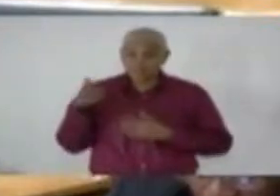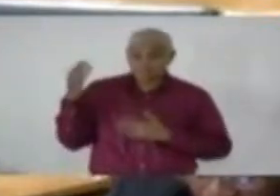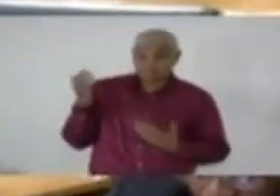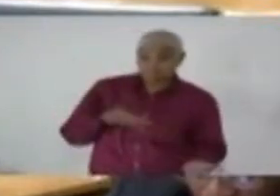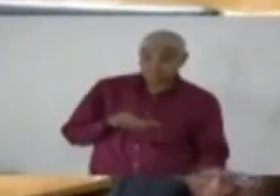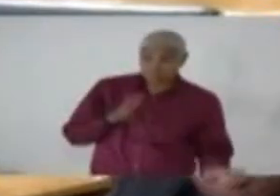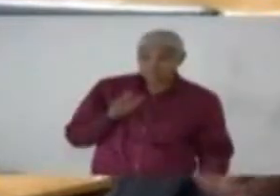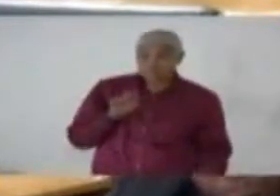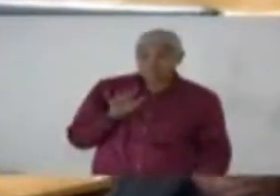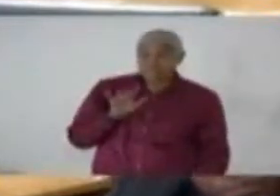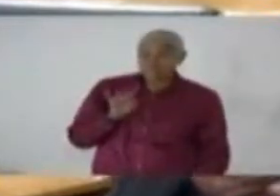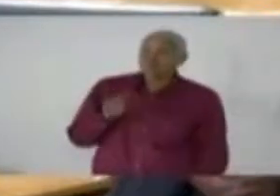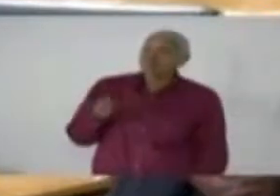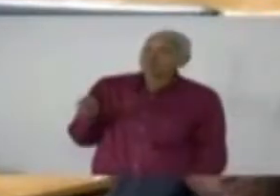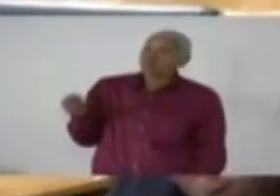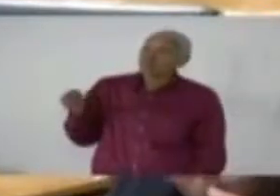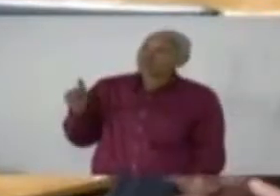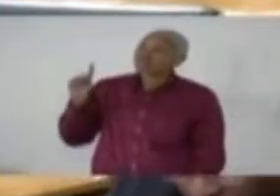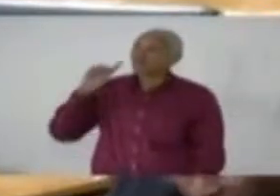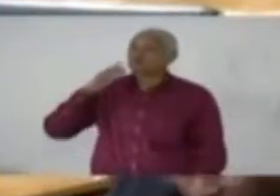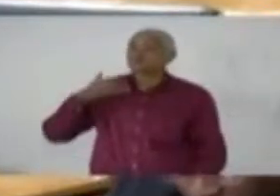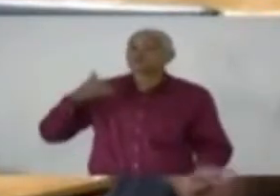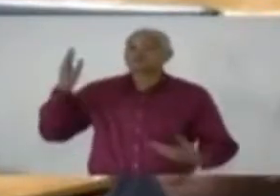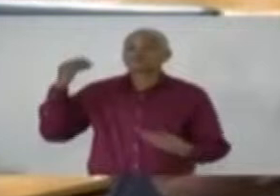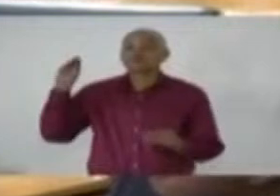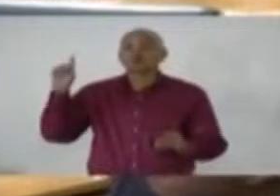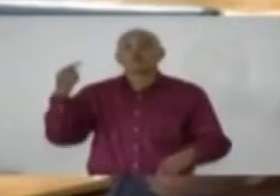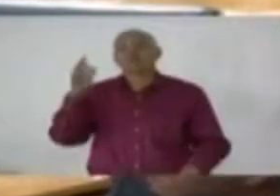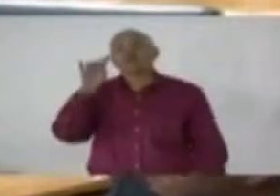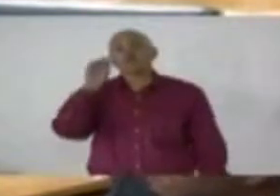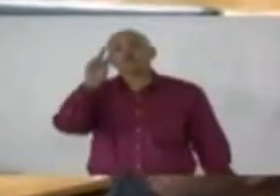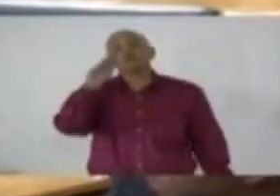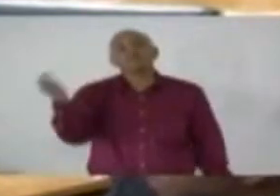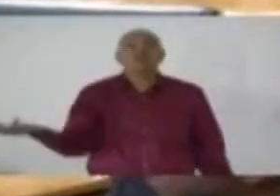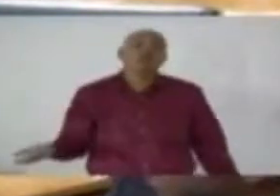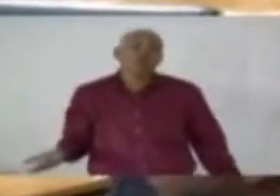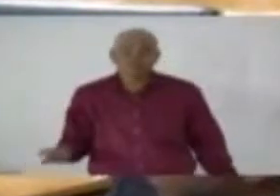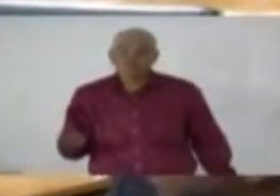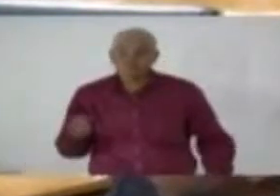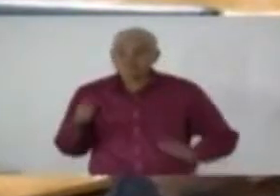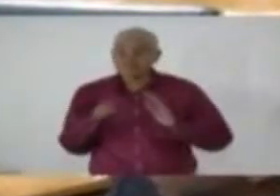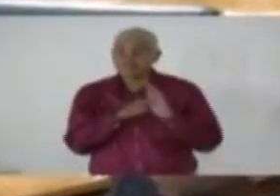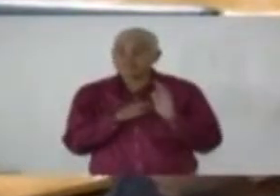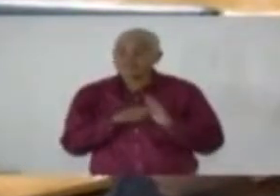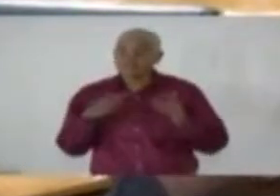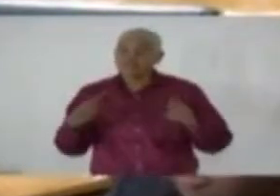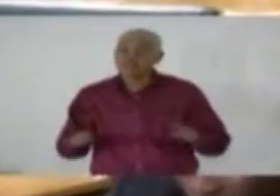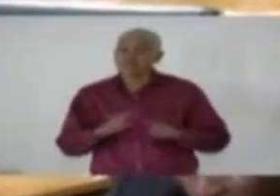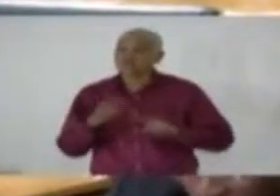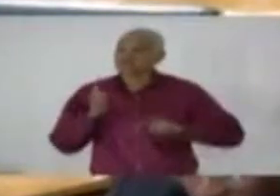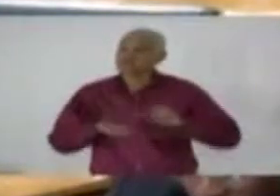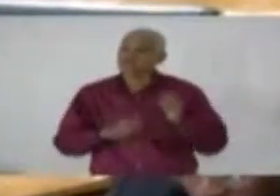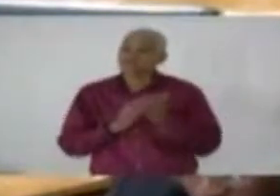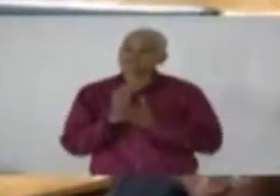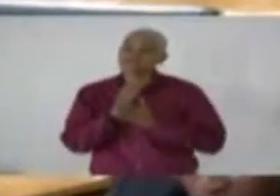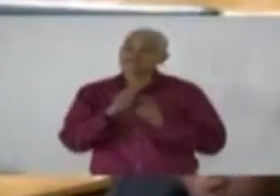survive that way. The negative gap is the same that we've gone on. But you know something, Mr.